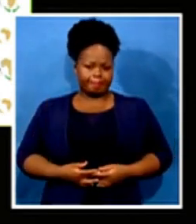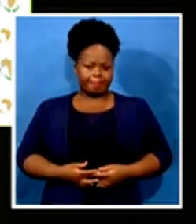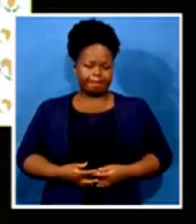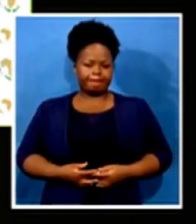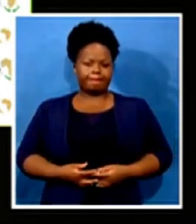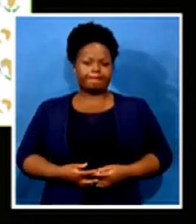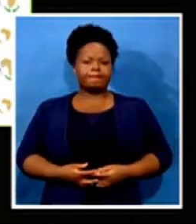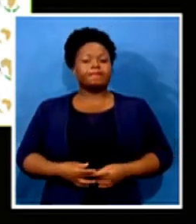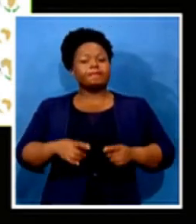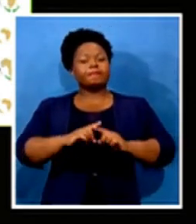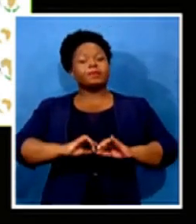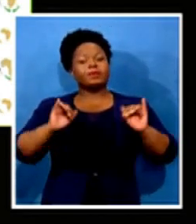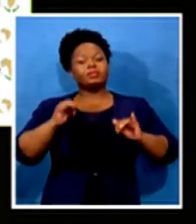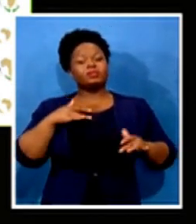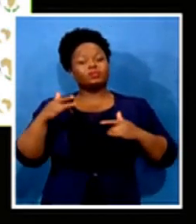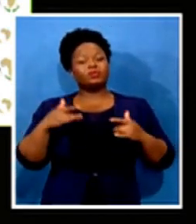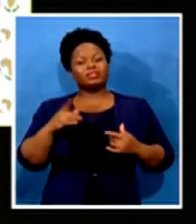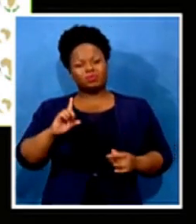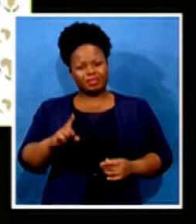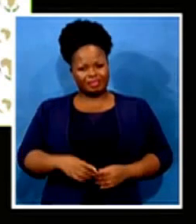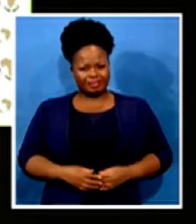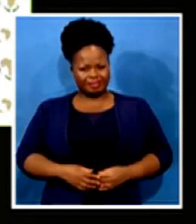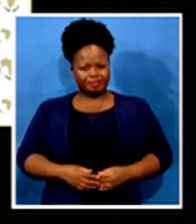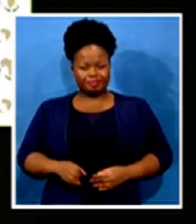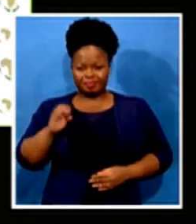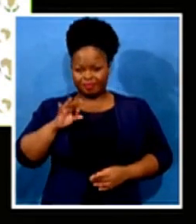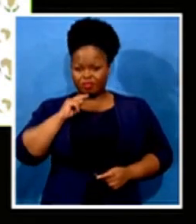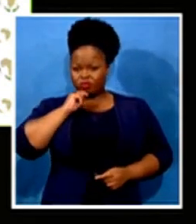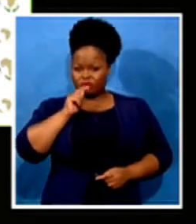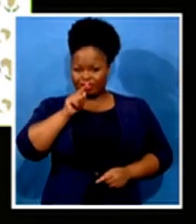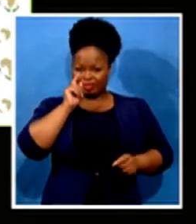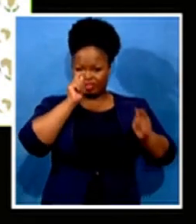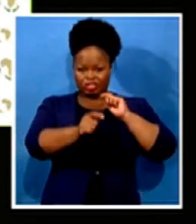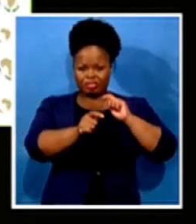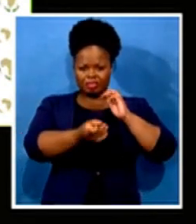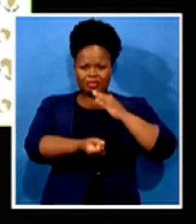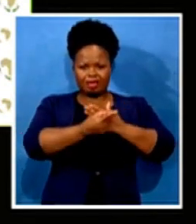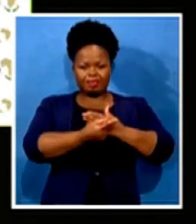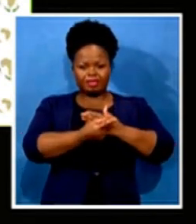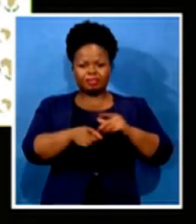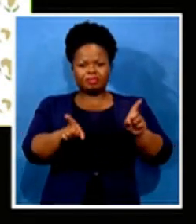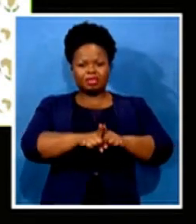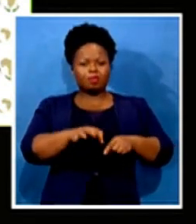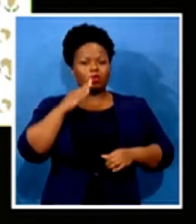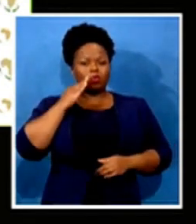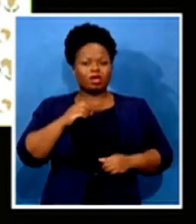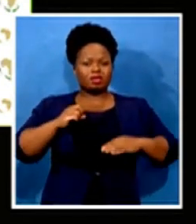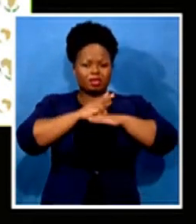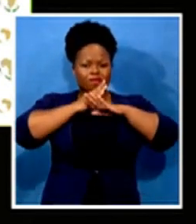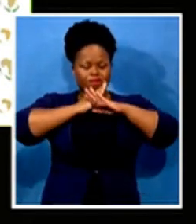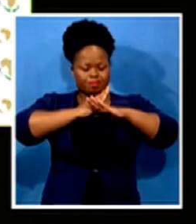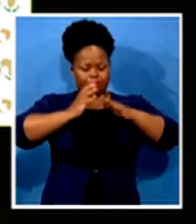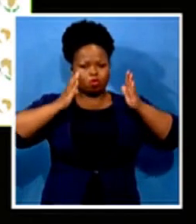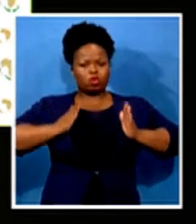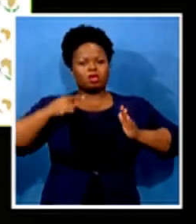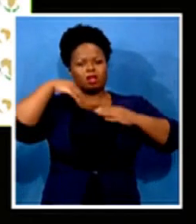are these changes happening at the site where the antibodies bind to the virus and prevent it